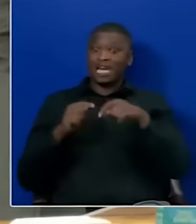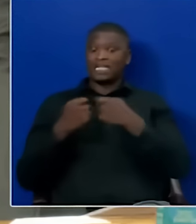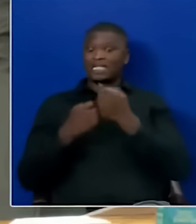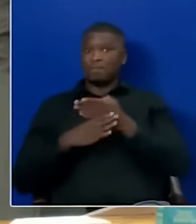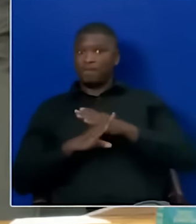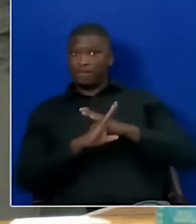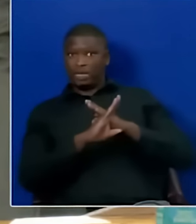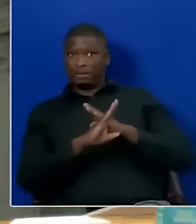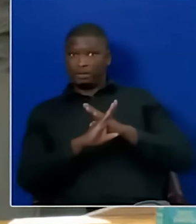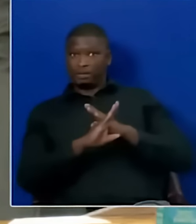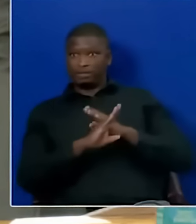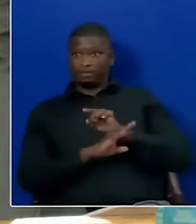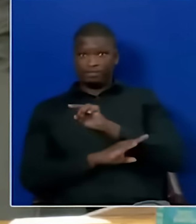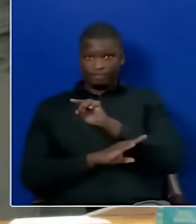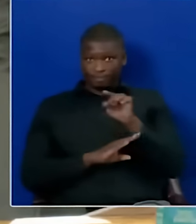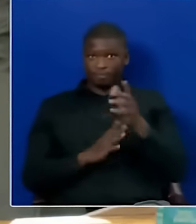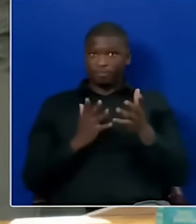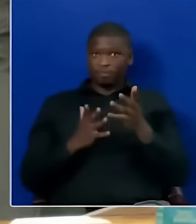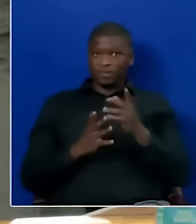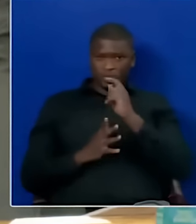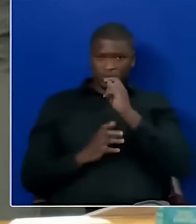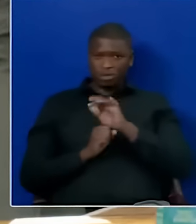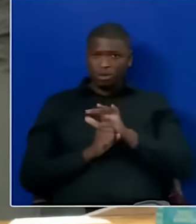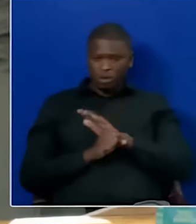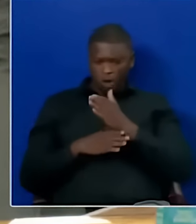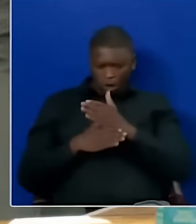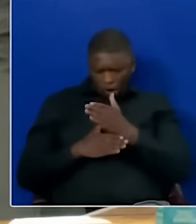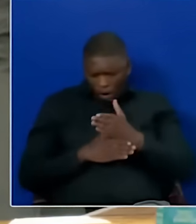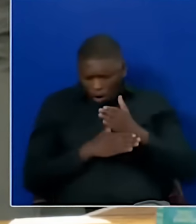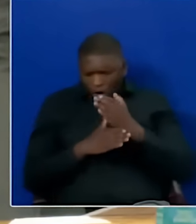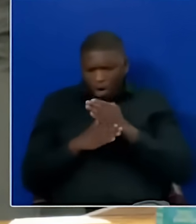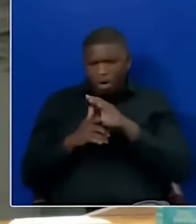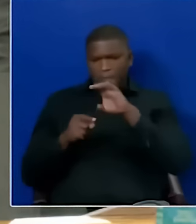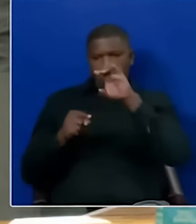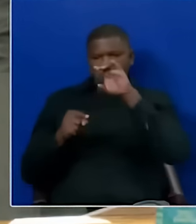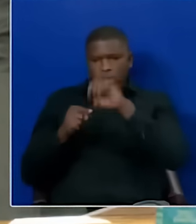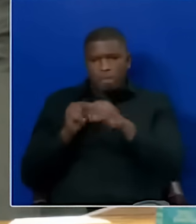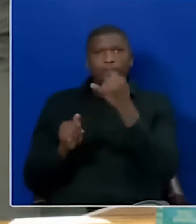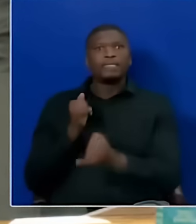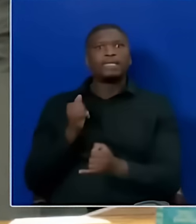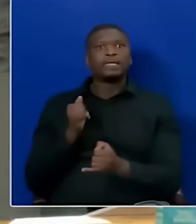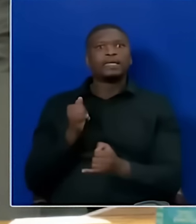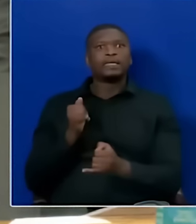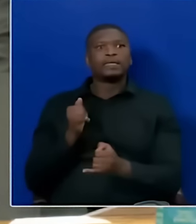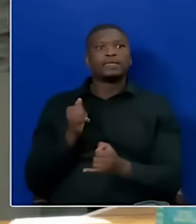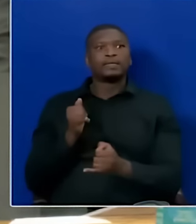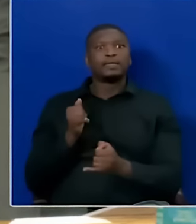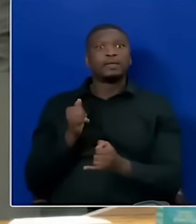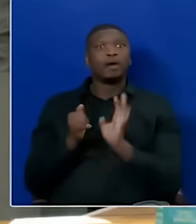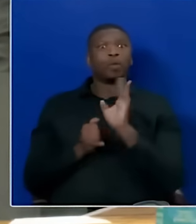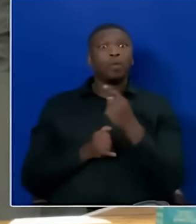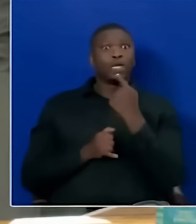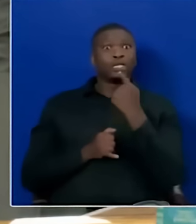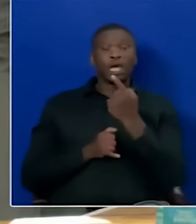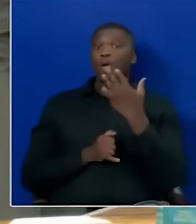has done its work closely and has spotted this mistake, they will say when the state has closed its case, or when